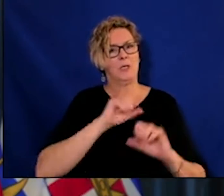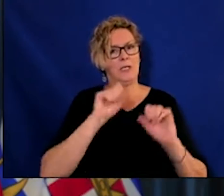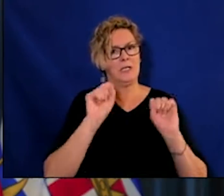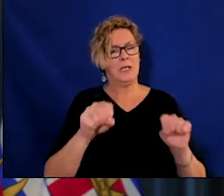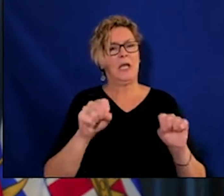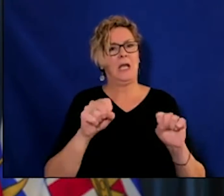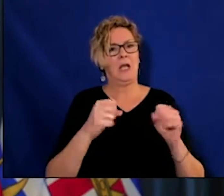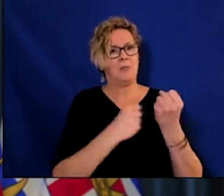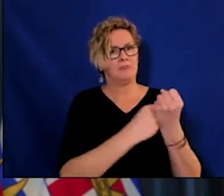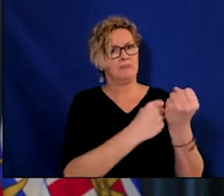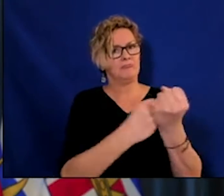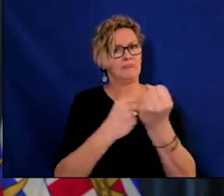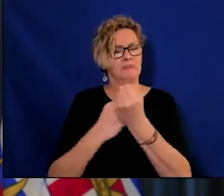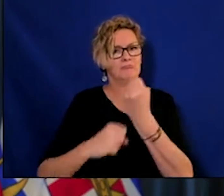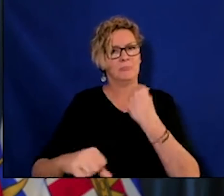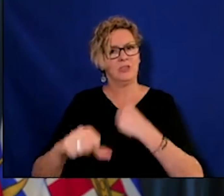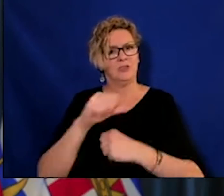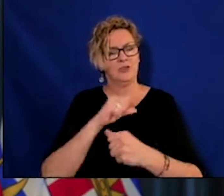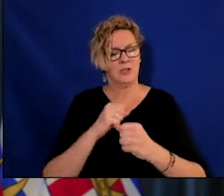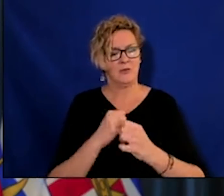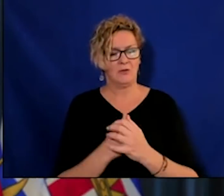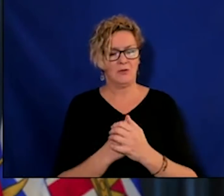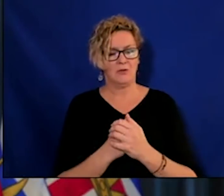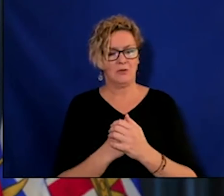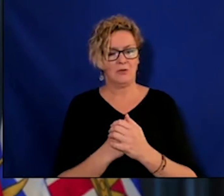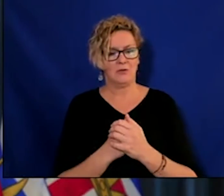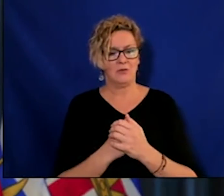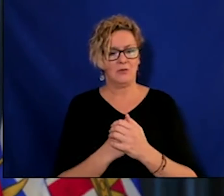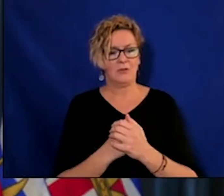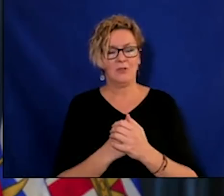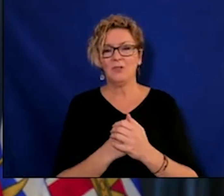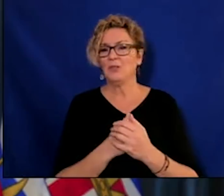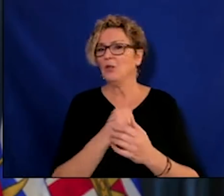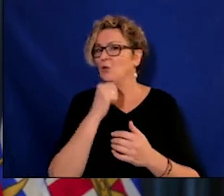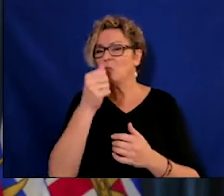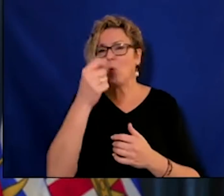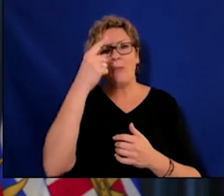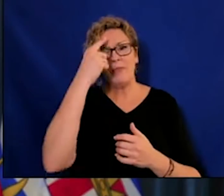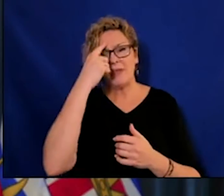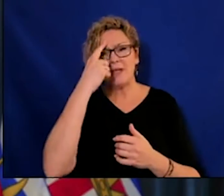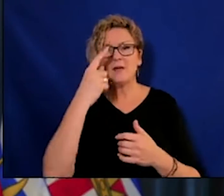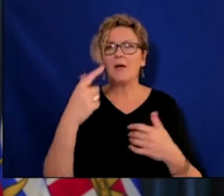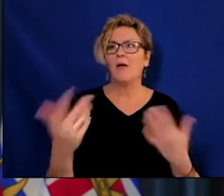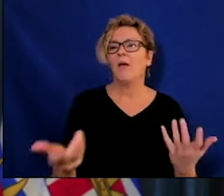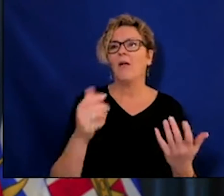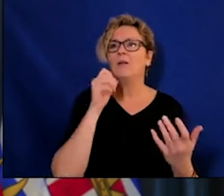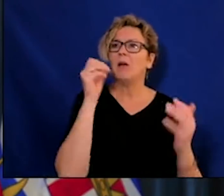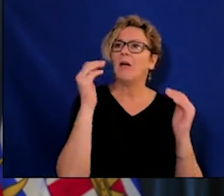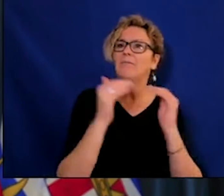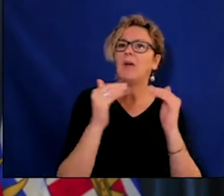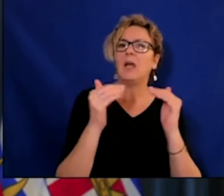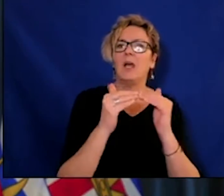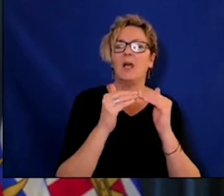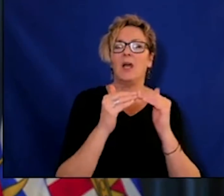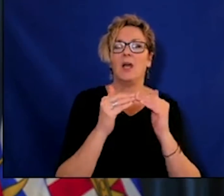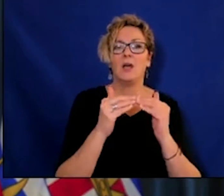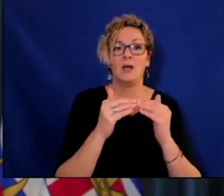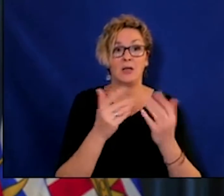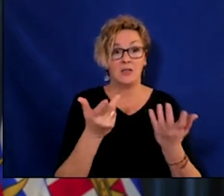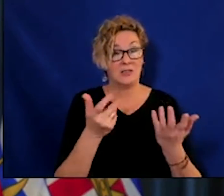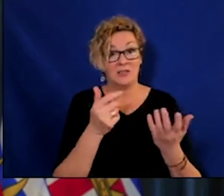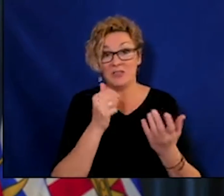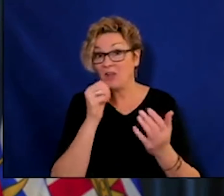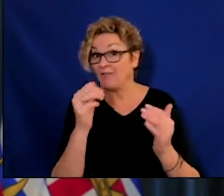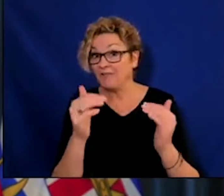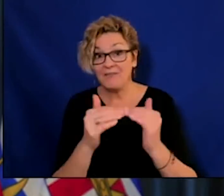injustice, think about the injustice of the people that we lost this weekend. Think about the people in long-term care living with outbreaks